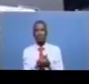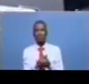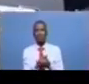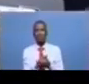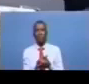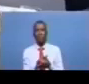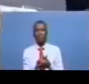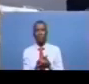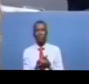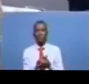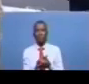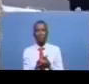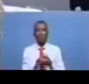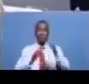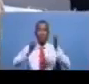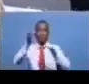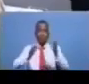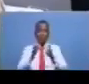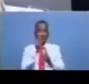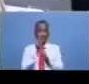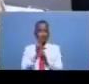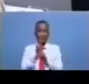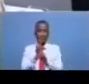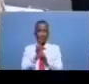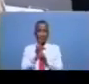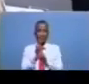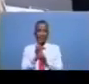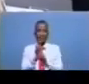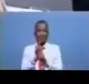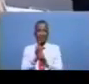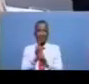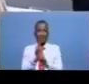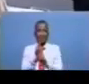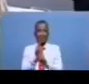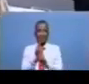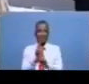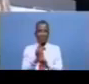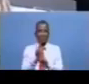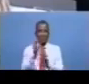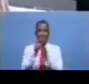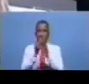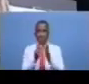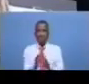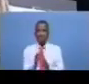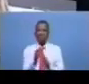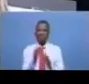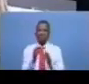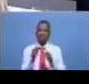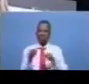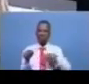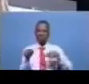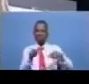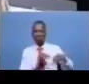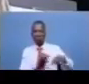the court itself, when counsel was arguing,